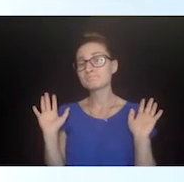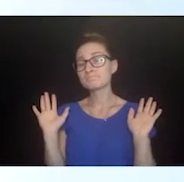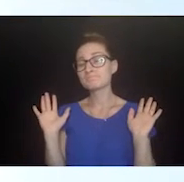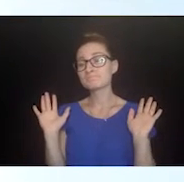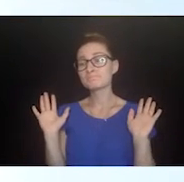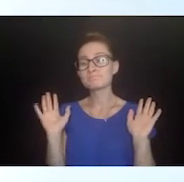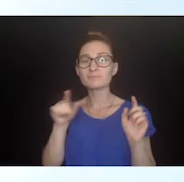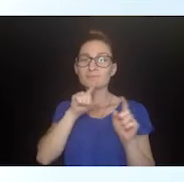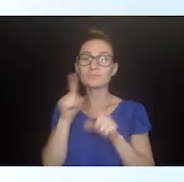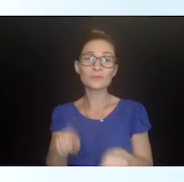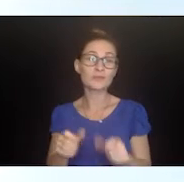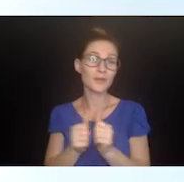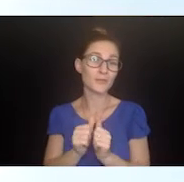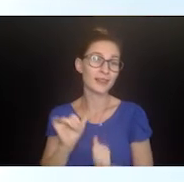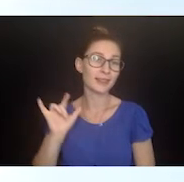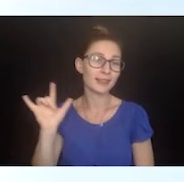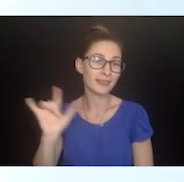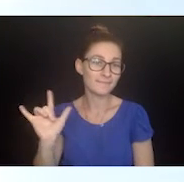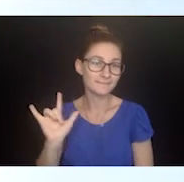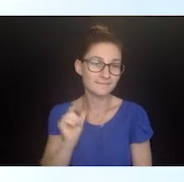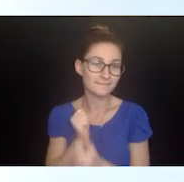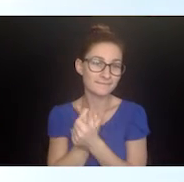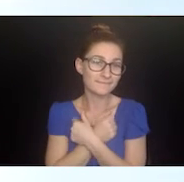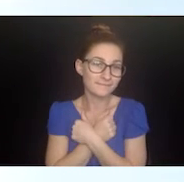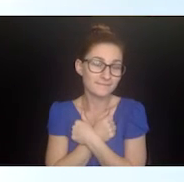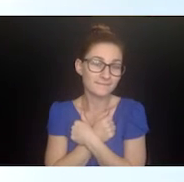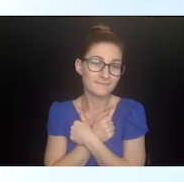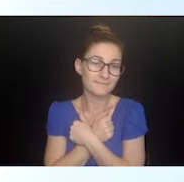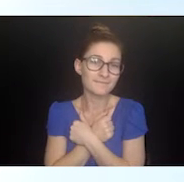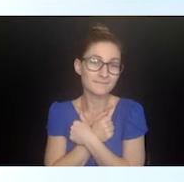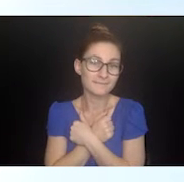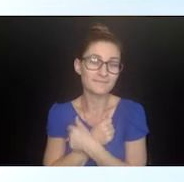To react in love and respond in love.